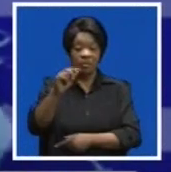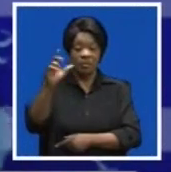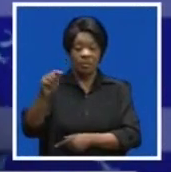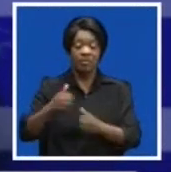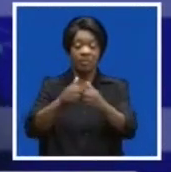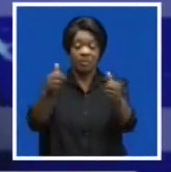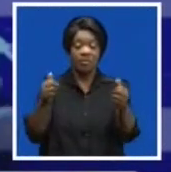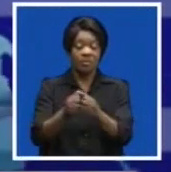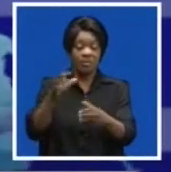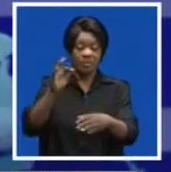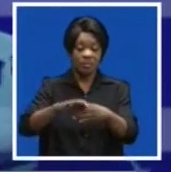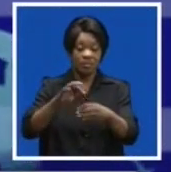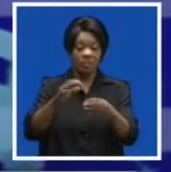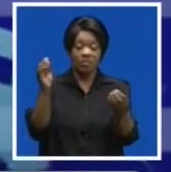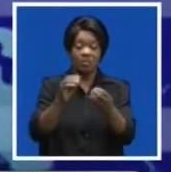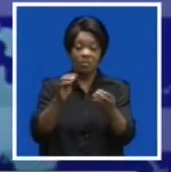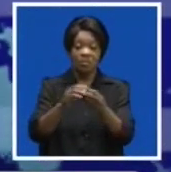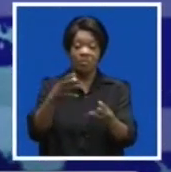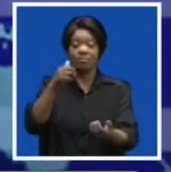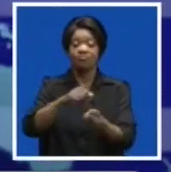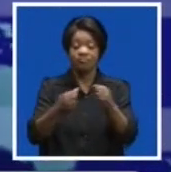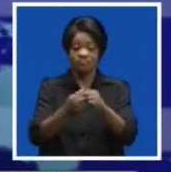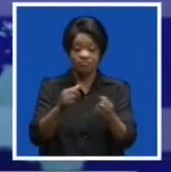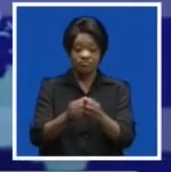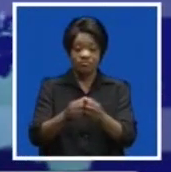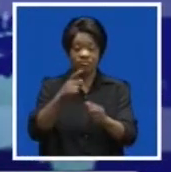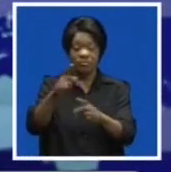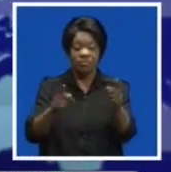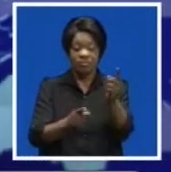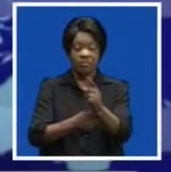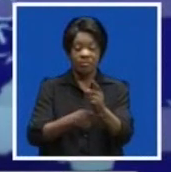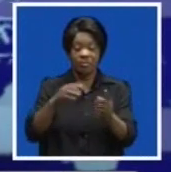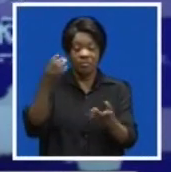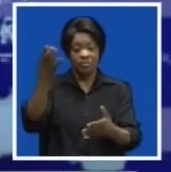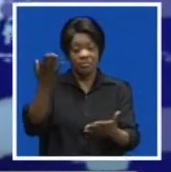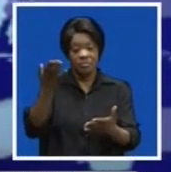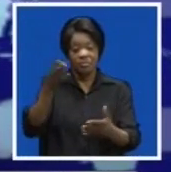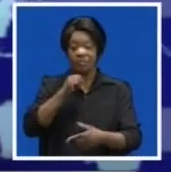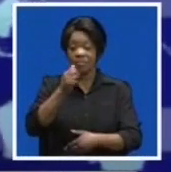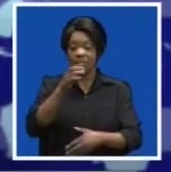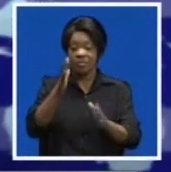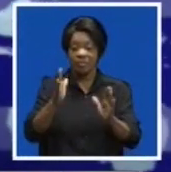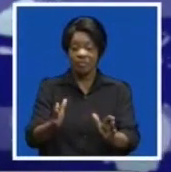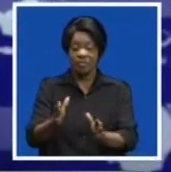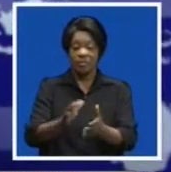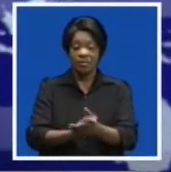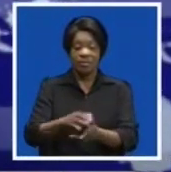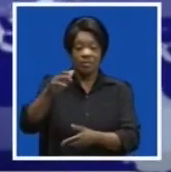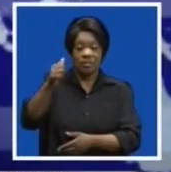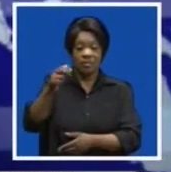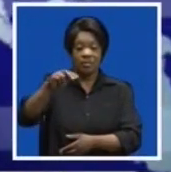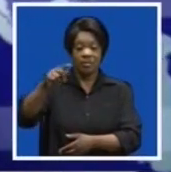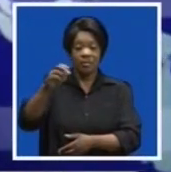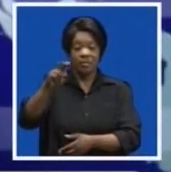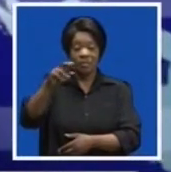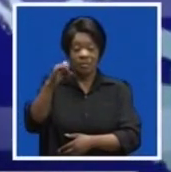2021 general elections. Meanwhile, Deputy PF Media Director Antonio Mwanza demanded that UPND